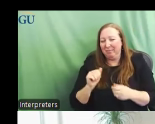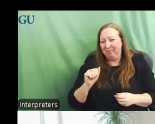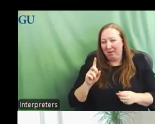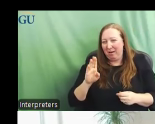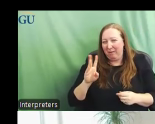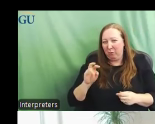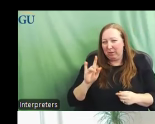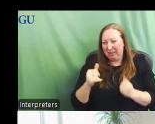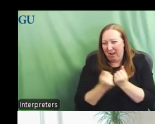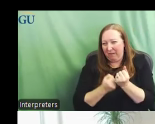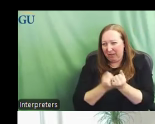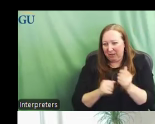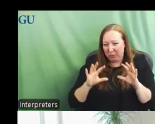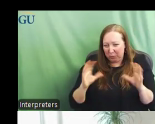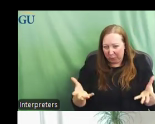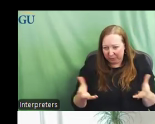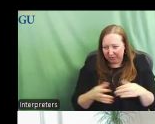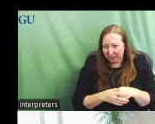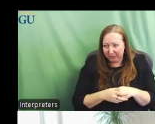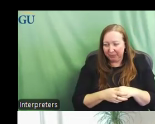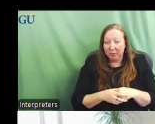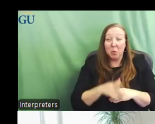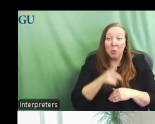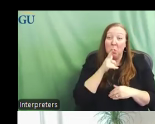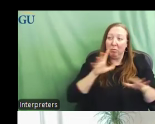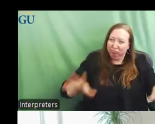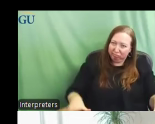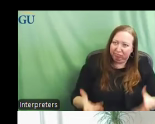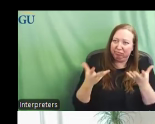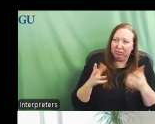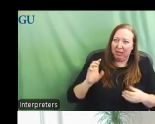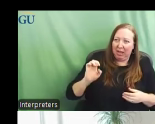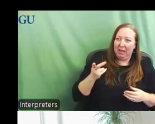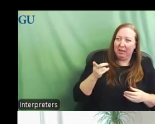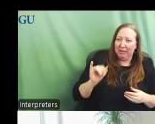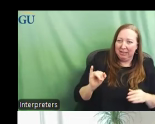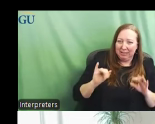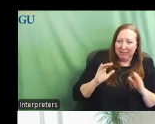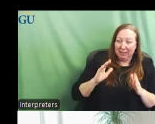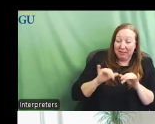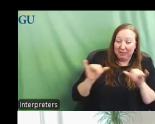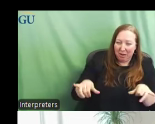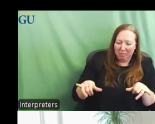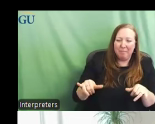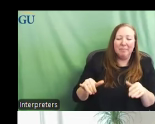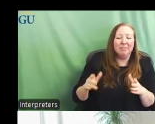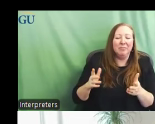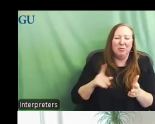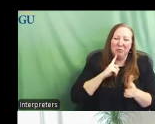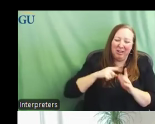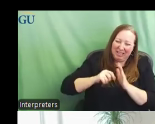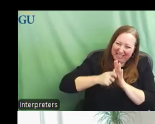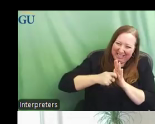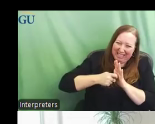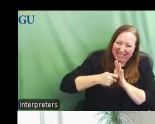to EHDI systems, one that comes up over and over again is family-to-family support networks. So I